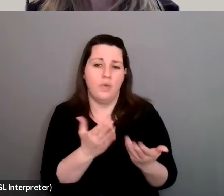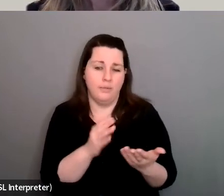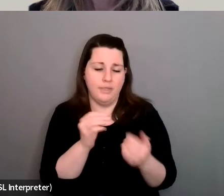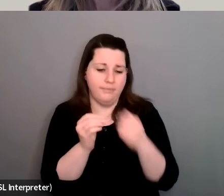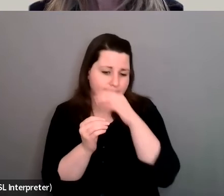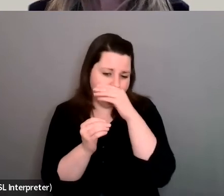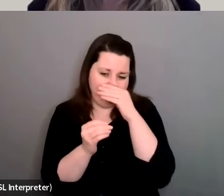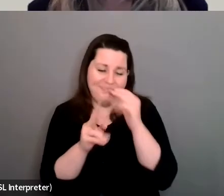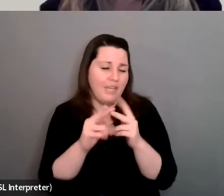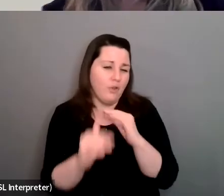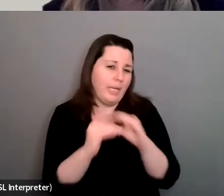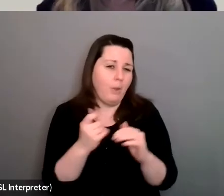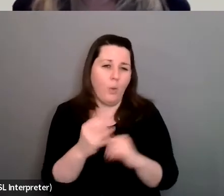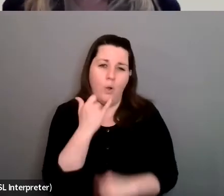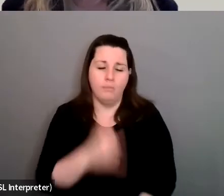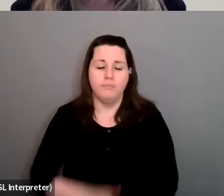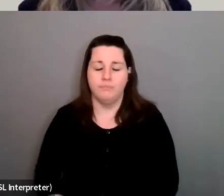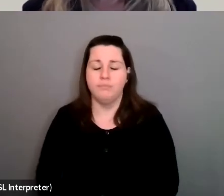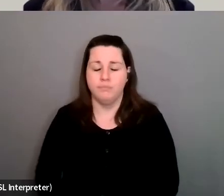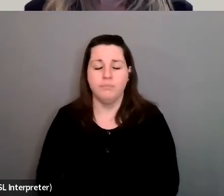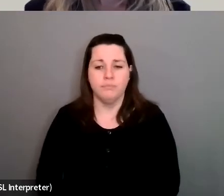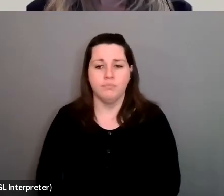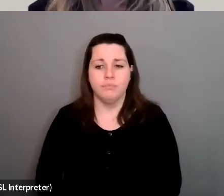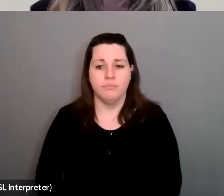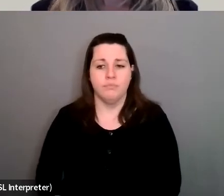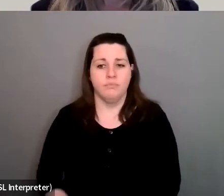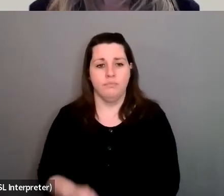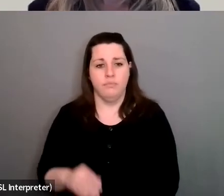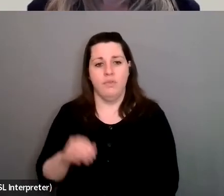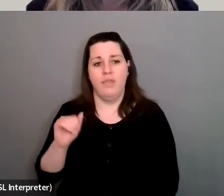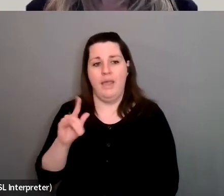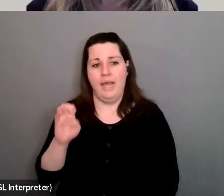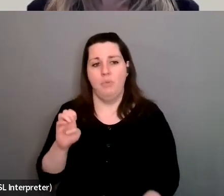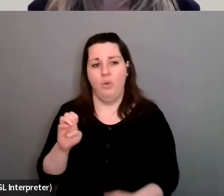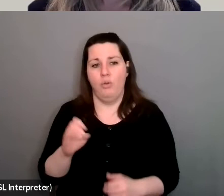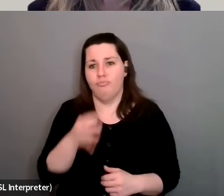email or giving us a call, and our ABLE specialist can walk through with you.